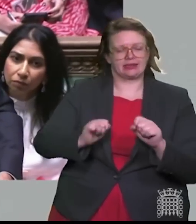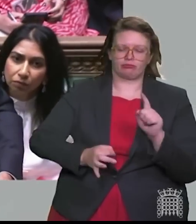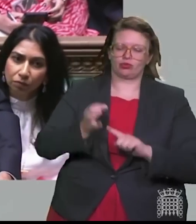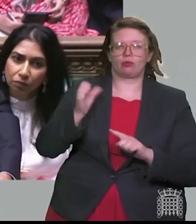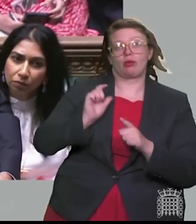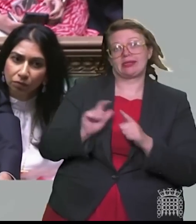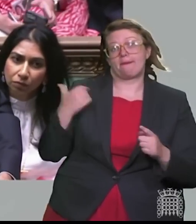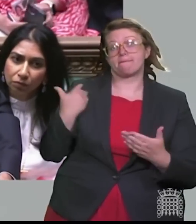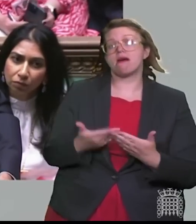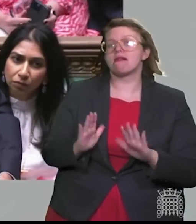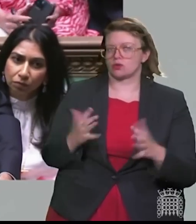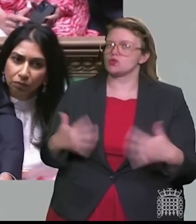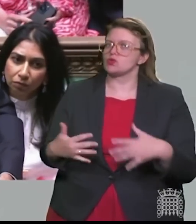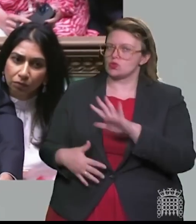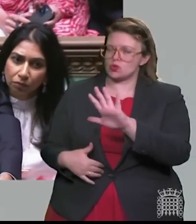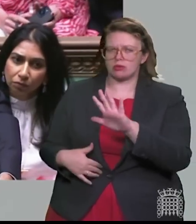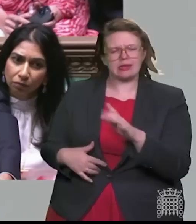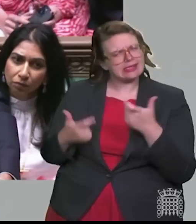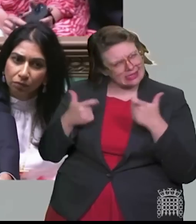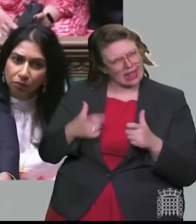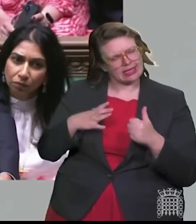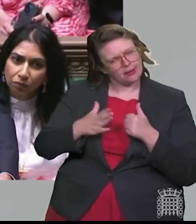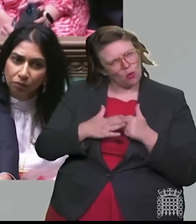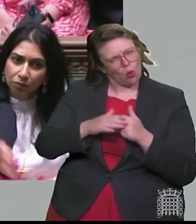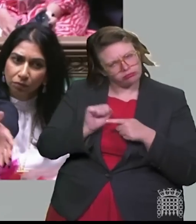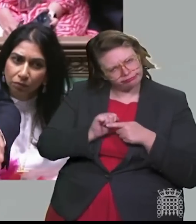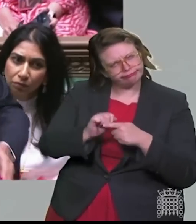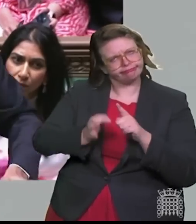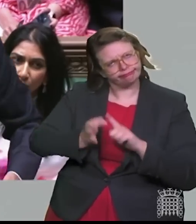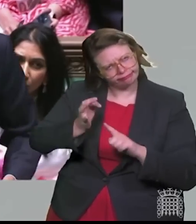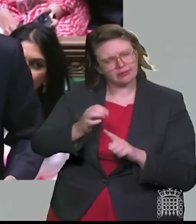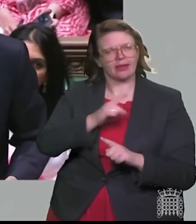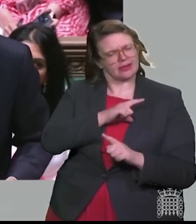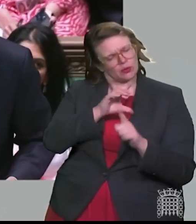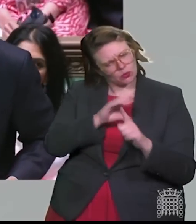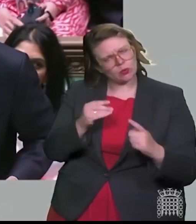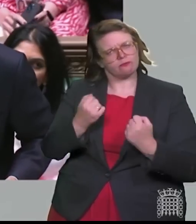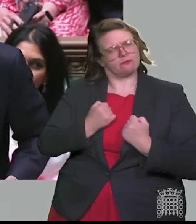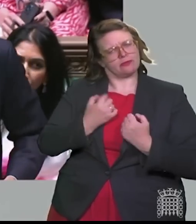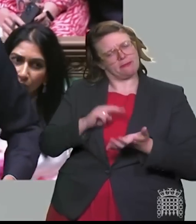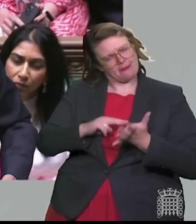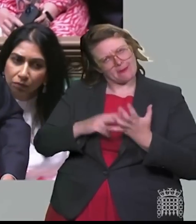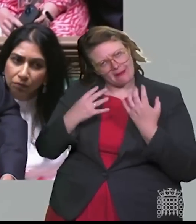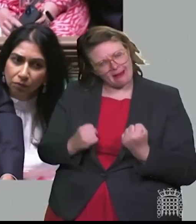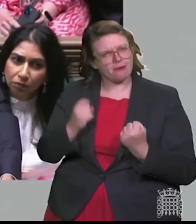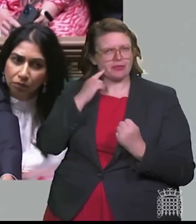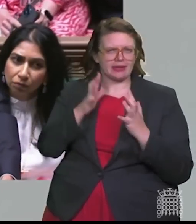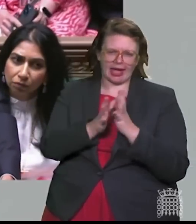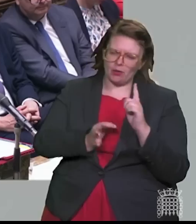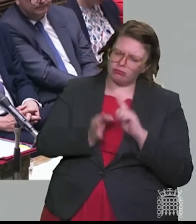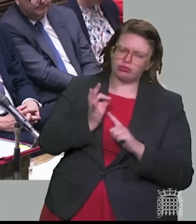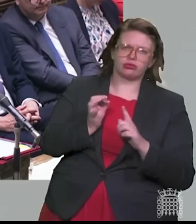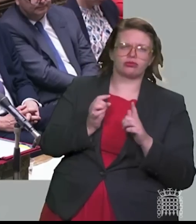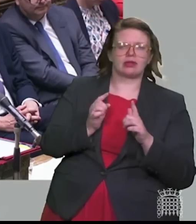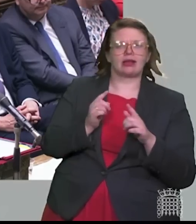December. We recognise, of course, though, there is more to be done, and that's why we're delivering on our plan to recover urgent and emergency care, to